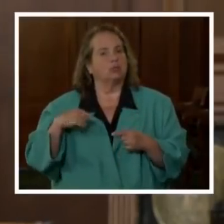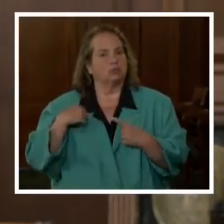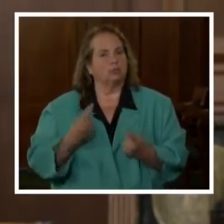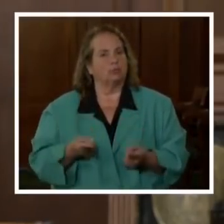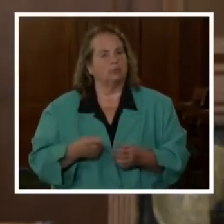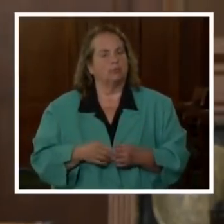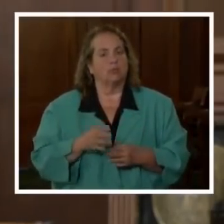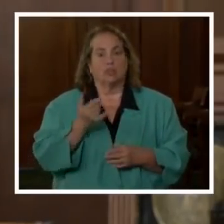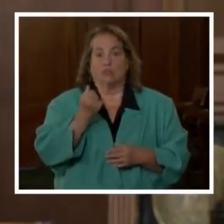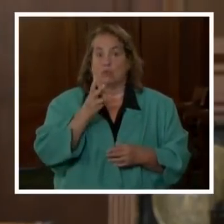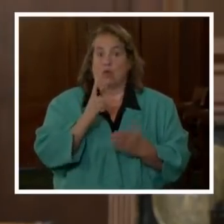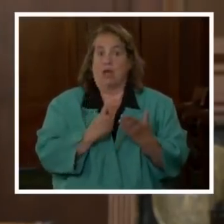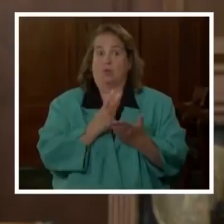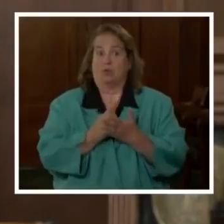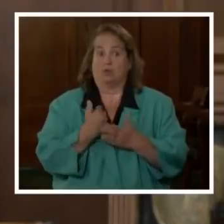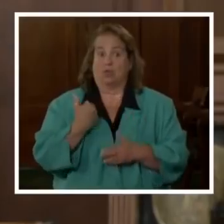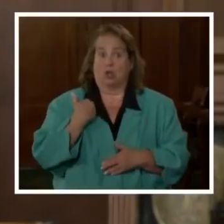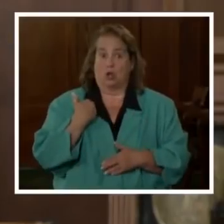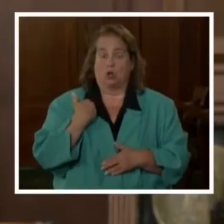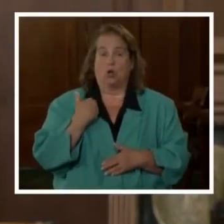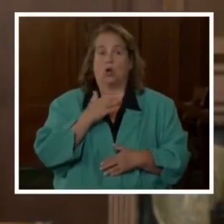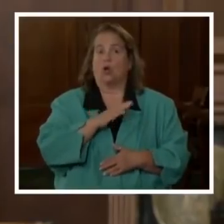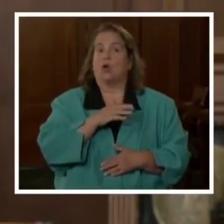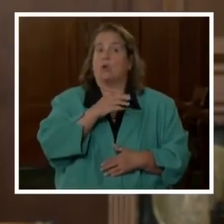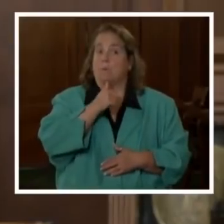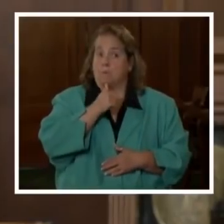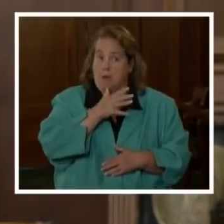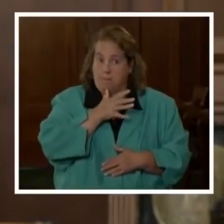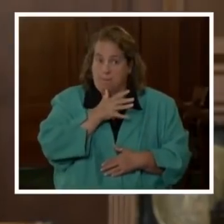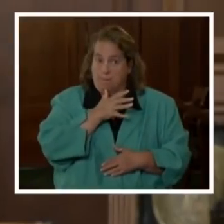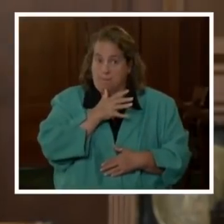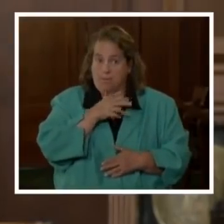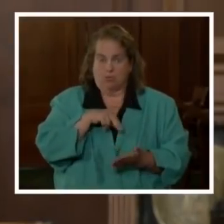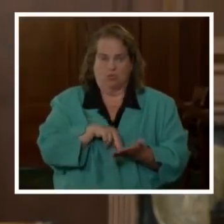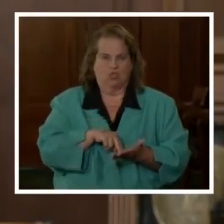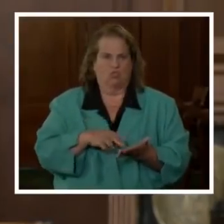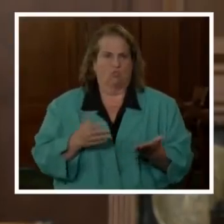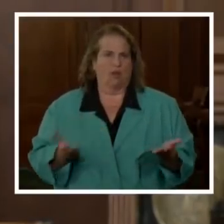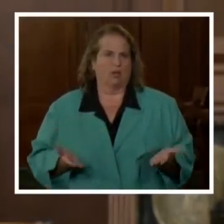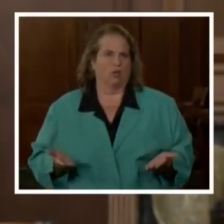Just hours ago, that her mom was right here.